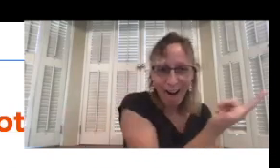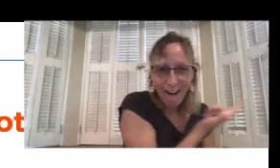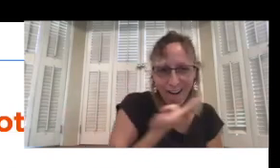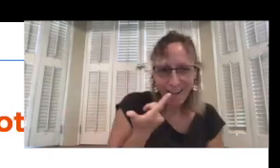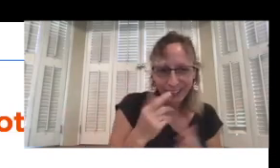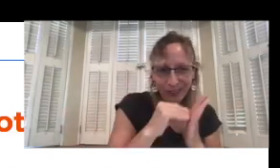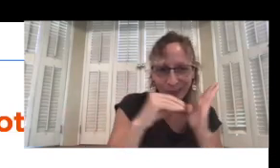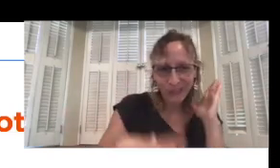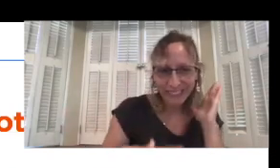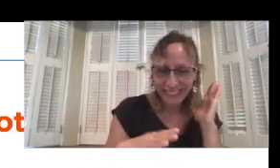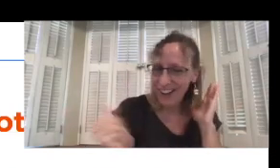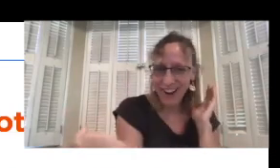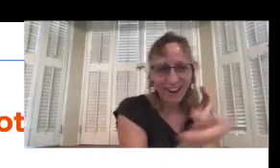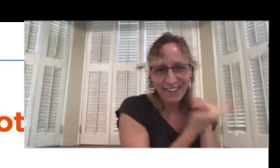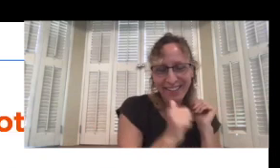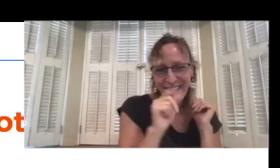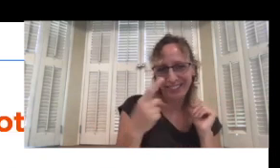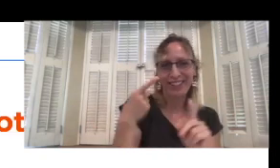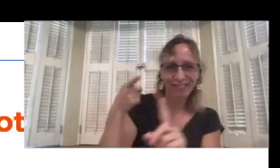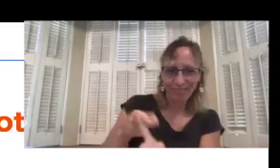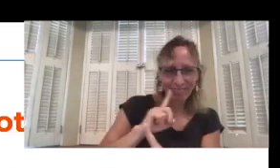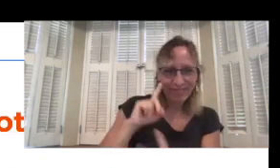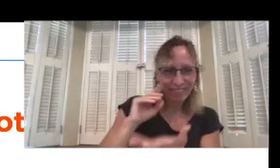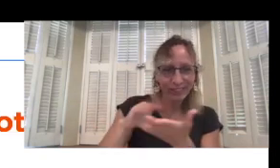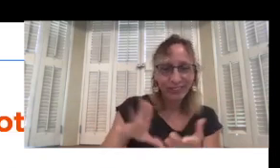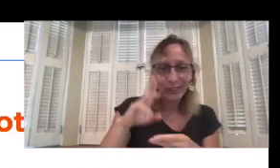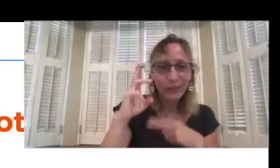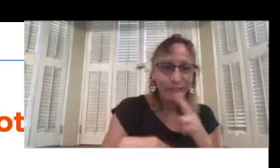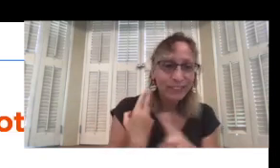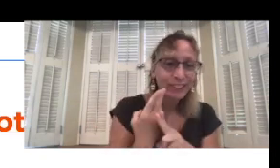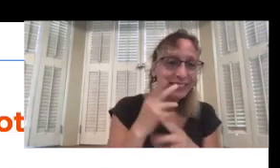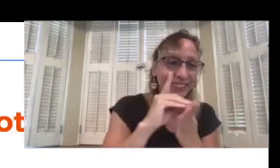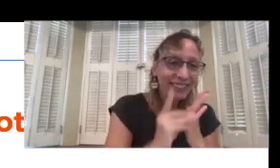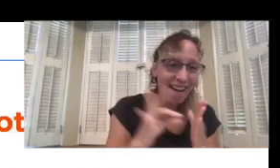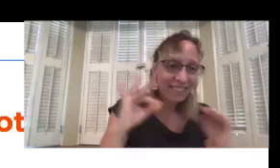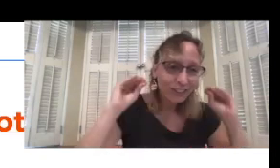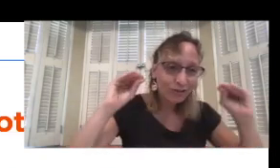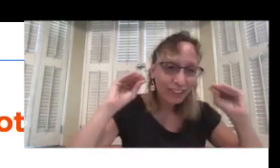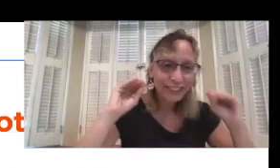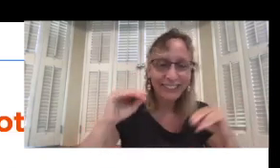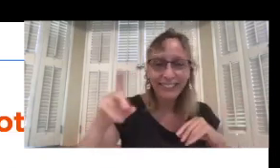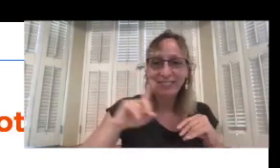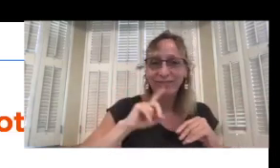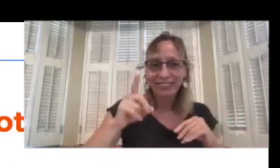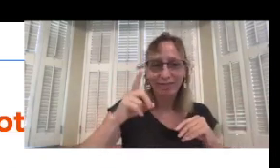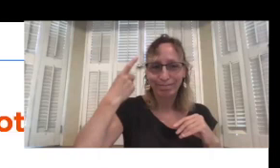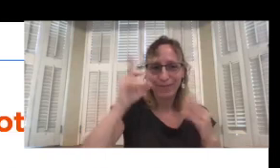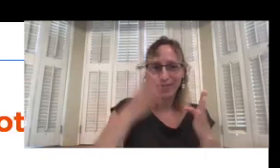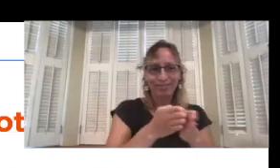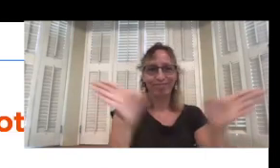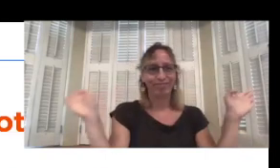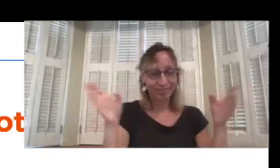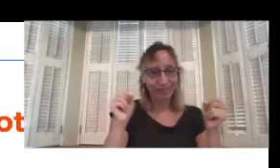Often, the more access that you give to a deaf child, the more access everybody has in the entire classroom.